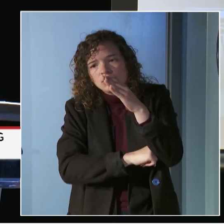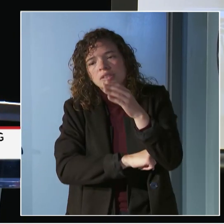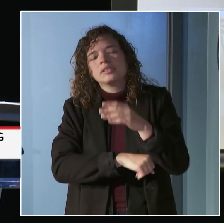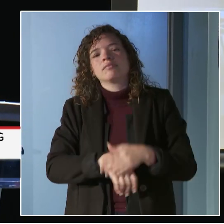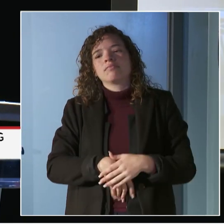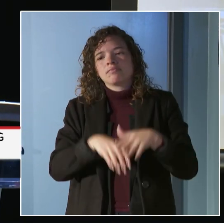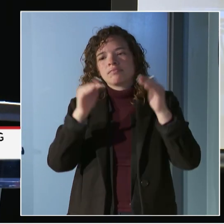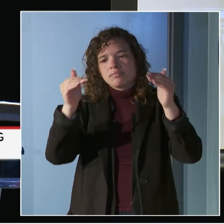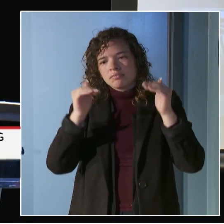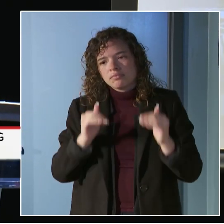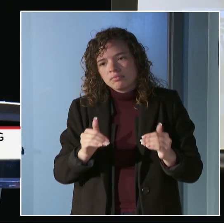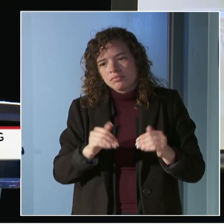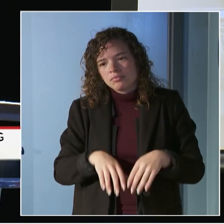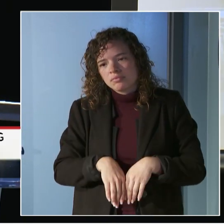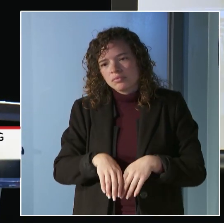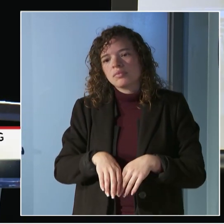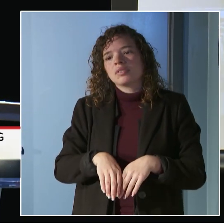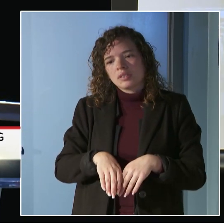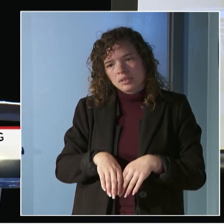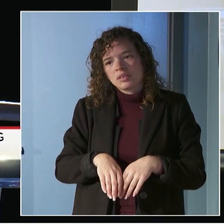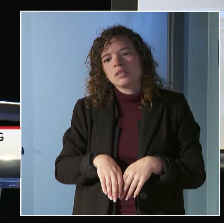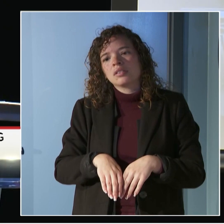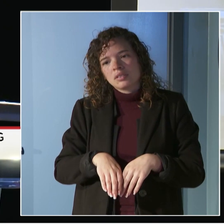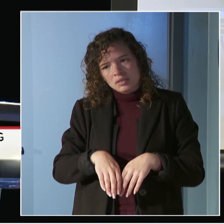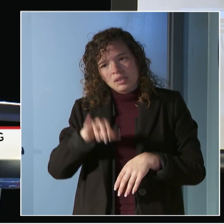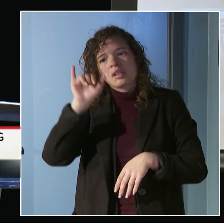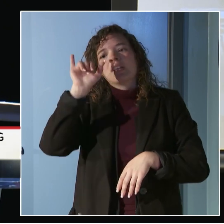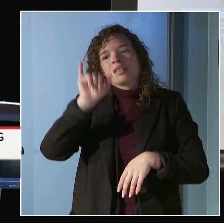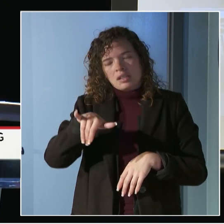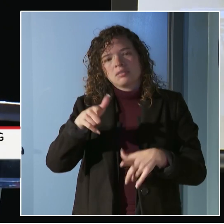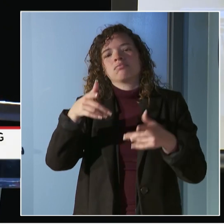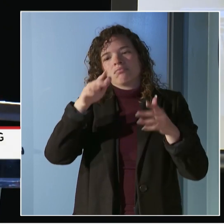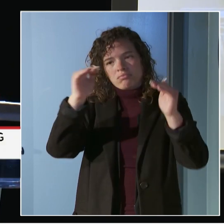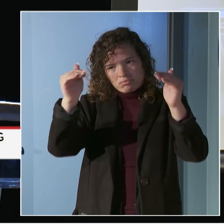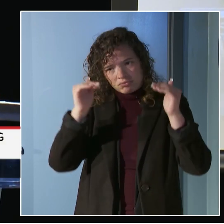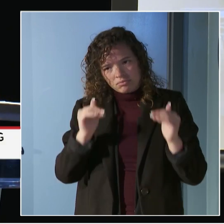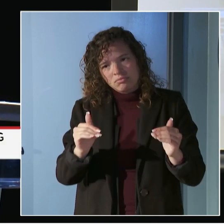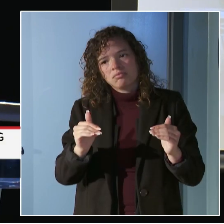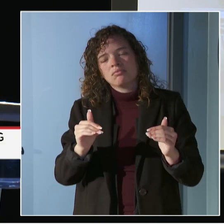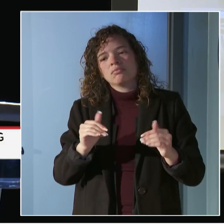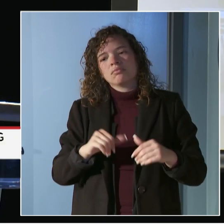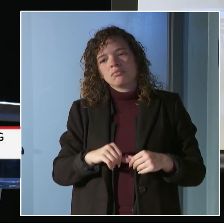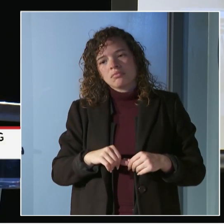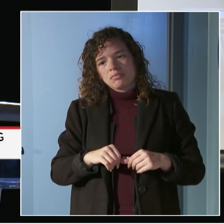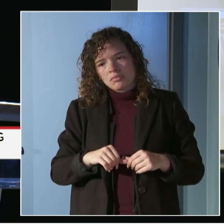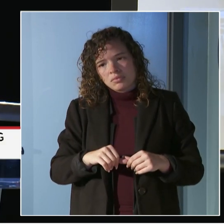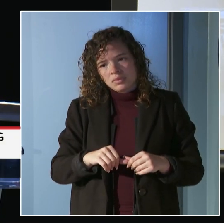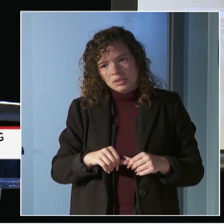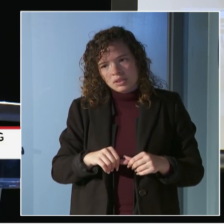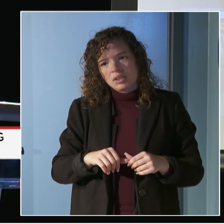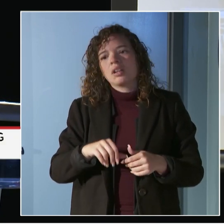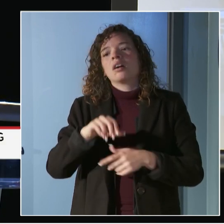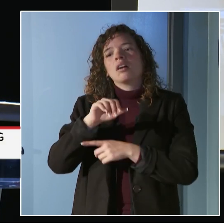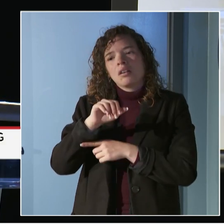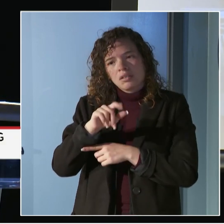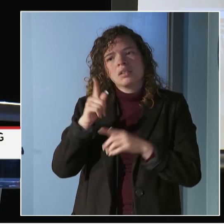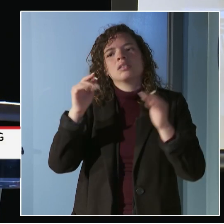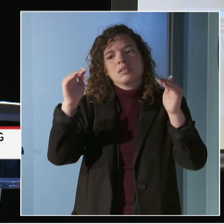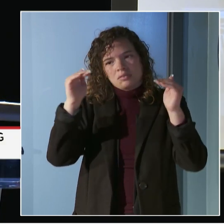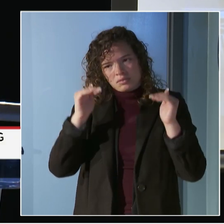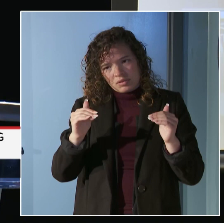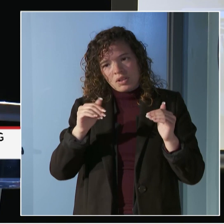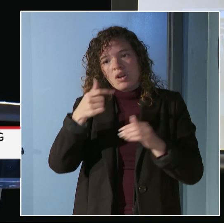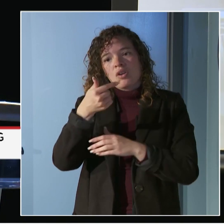Bernstein Foundation, Jill Miniman and her husband Tom Fulcher, Marla and Peter Schnall, Greg Albright and